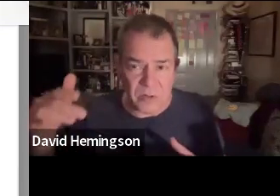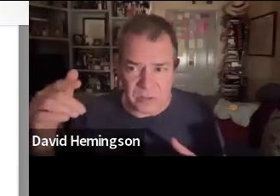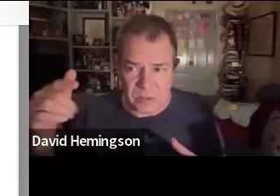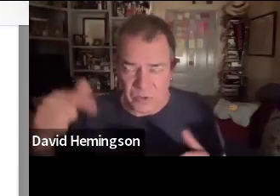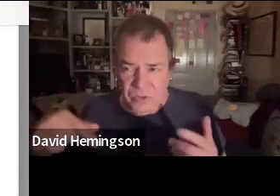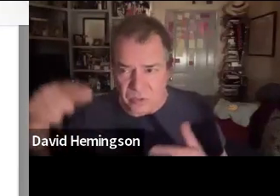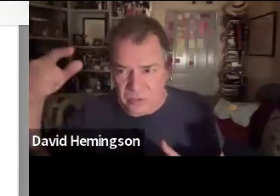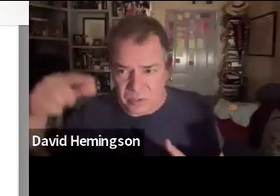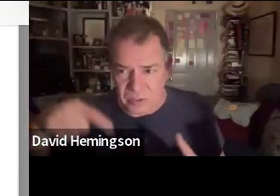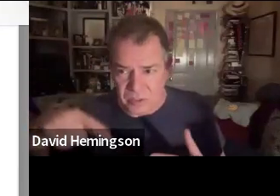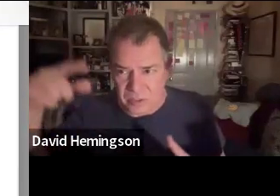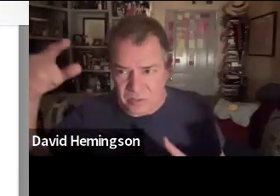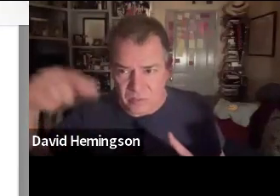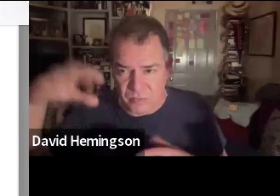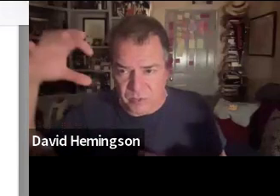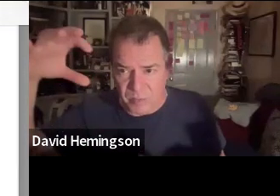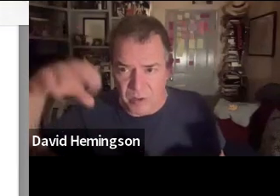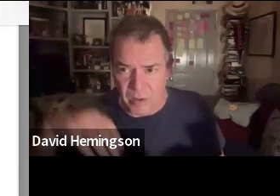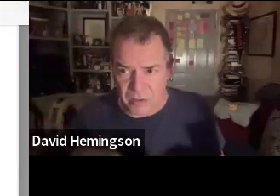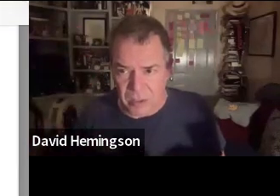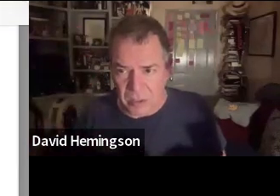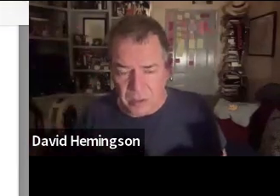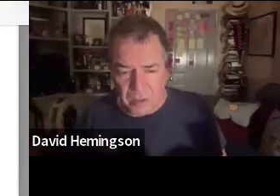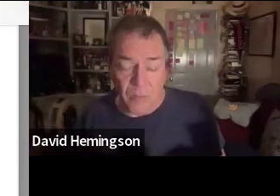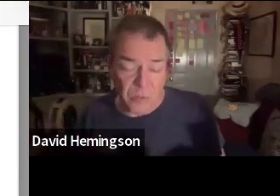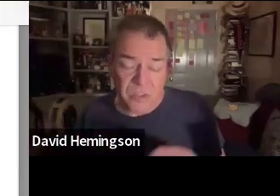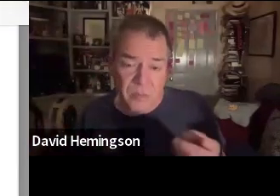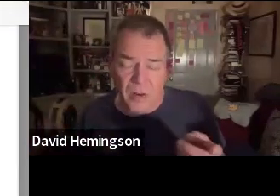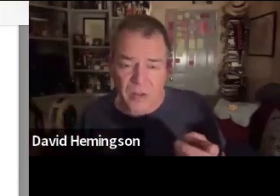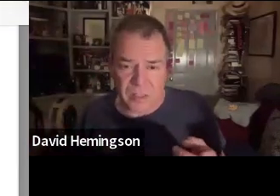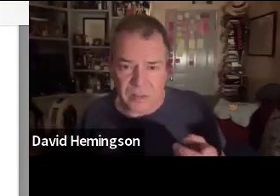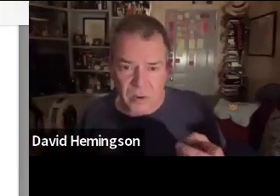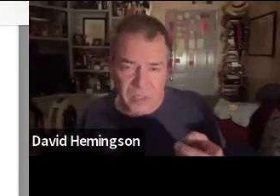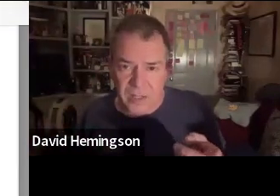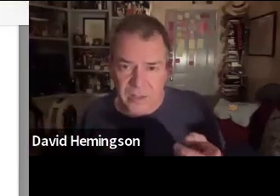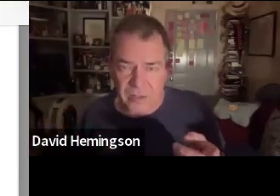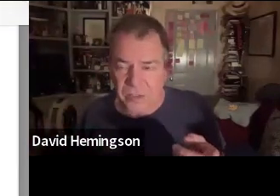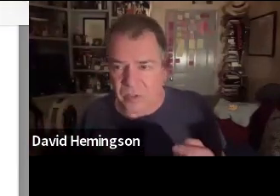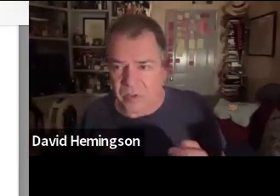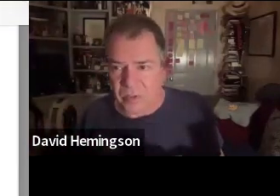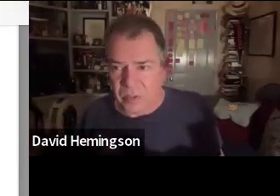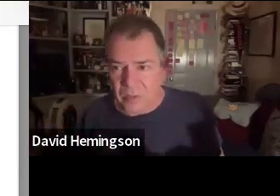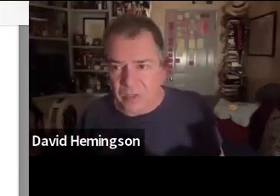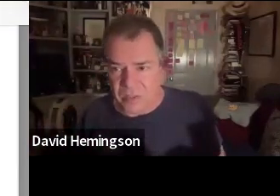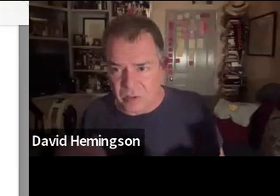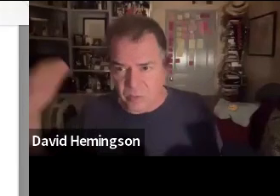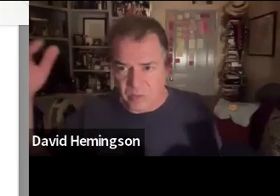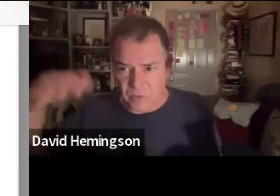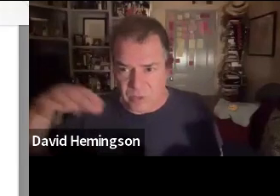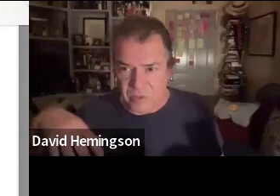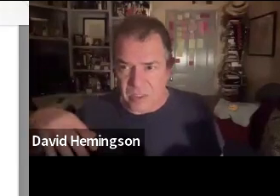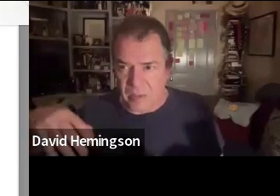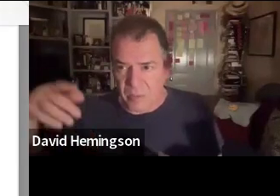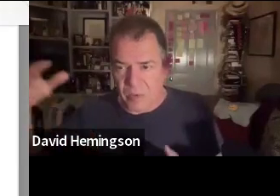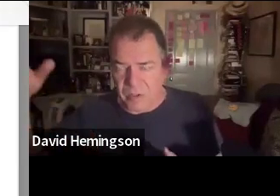different turns, emotional turns in these 2 big monologues. And these are the monologues that all the actors auditioned with, because there are 3 or